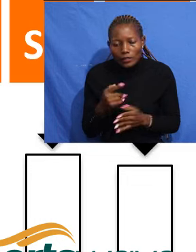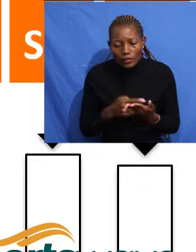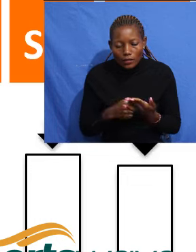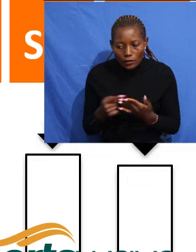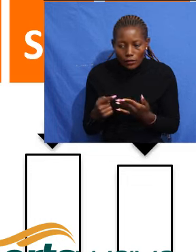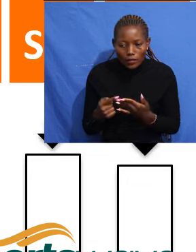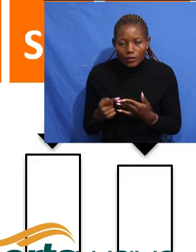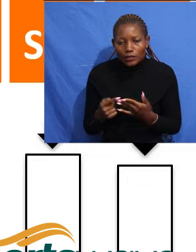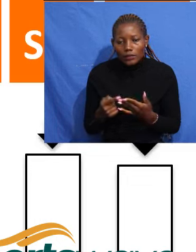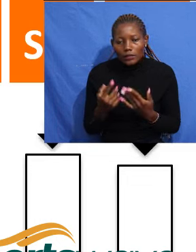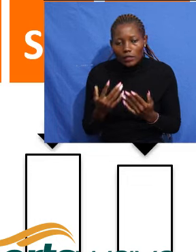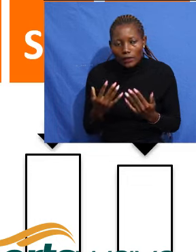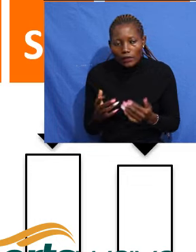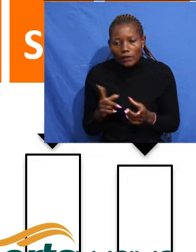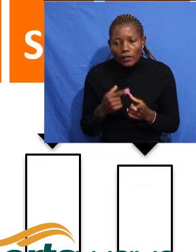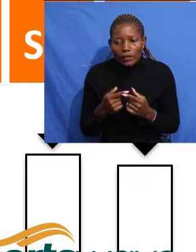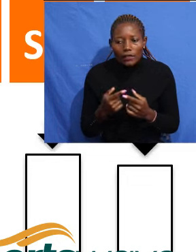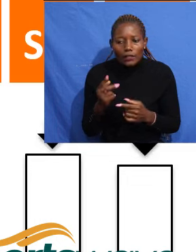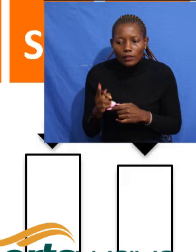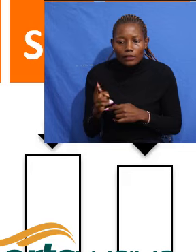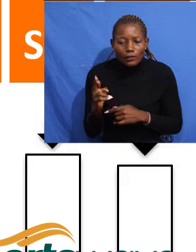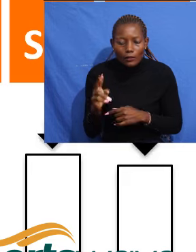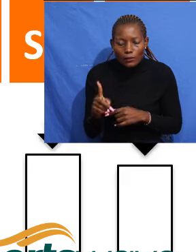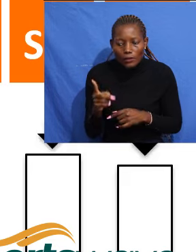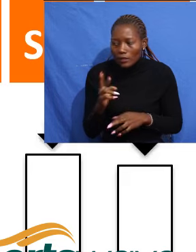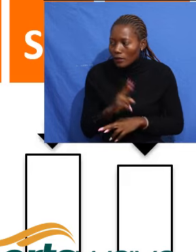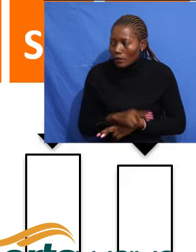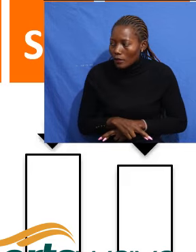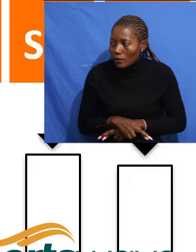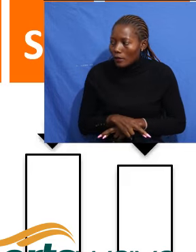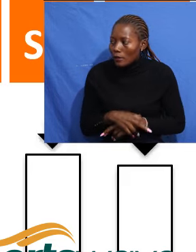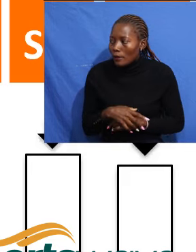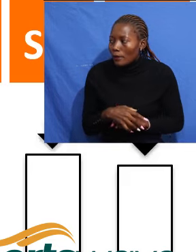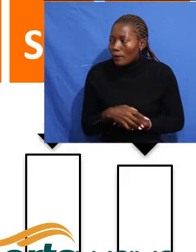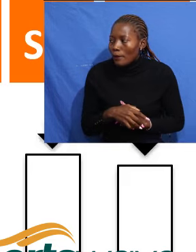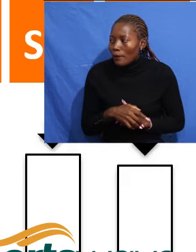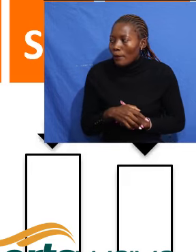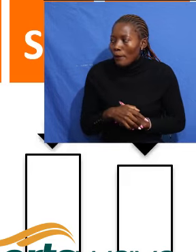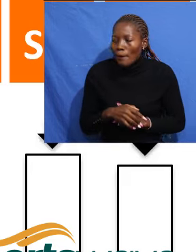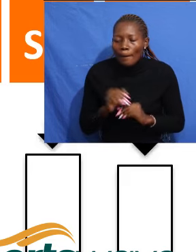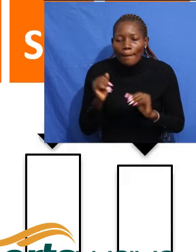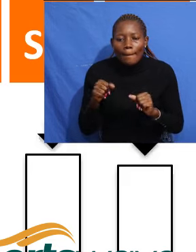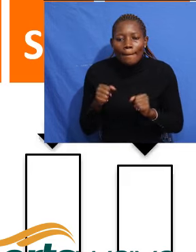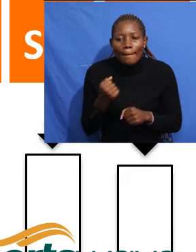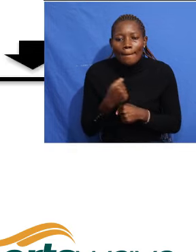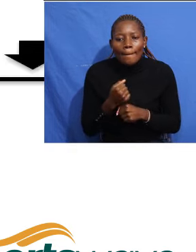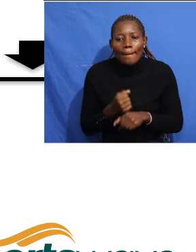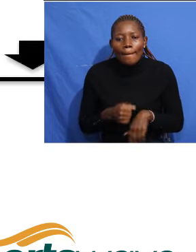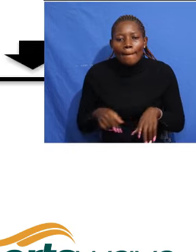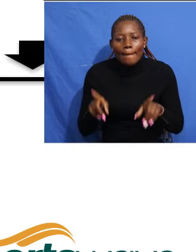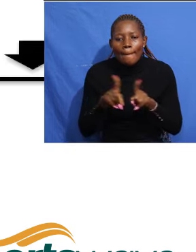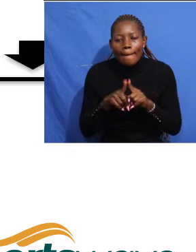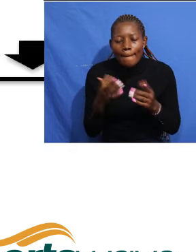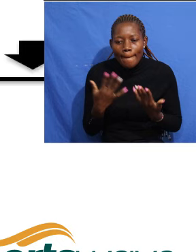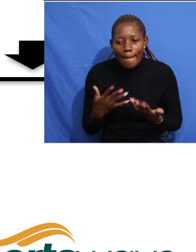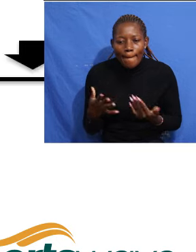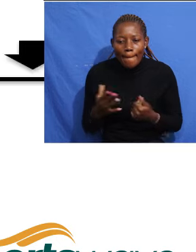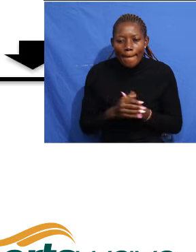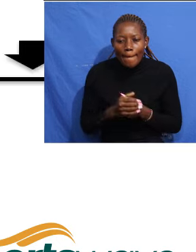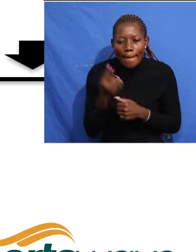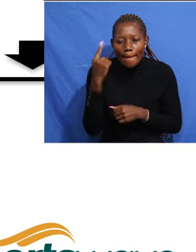and after that you take a back off weeks like this. And you can do kind of same thing